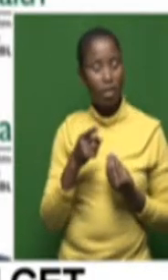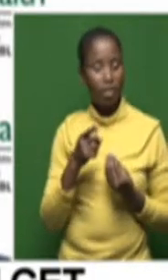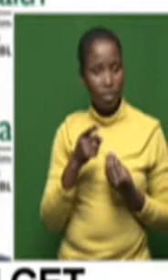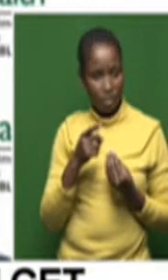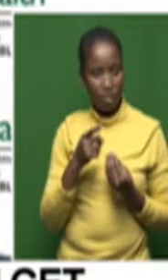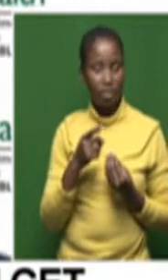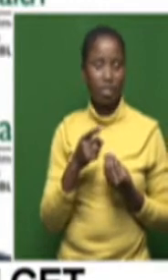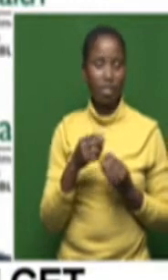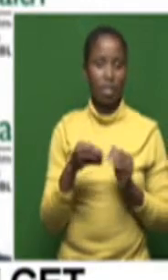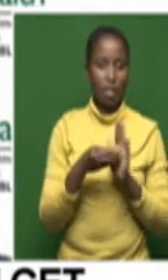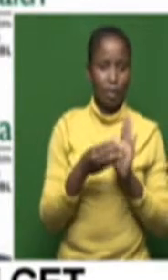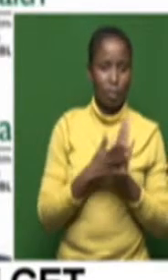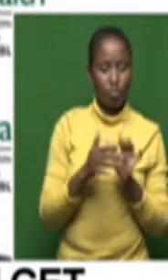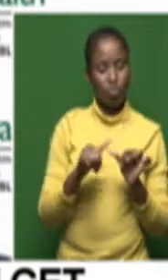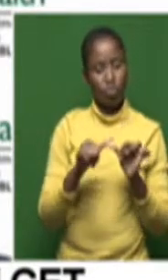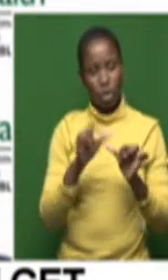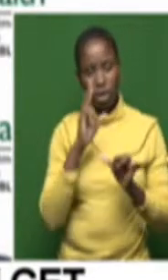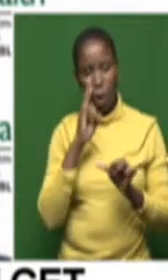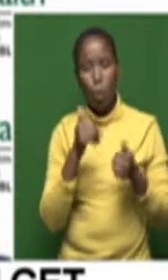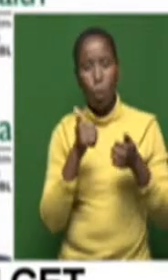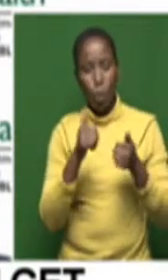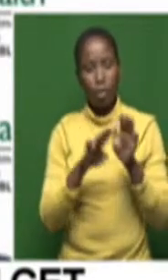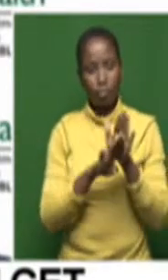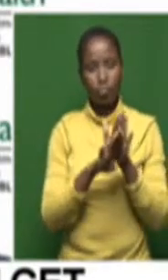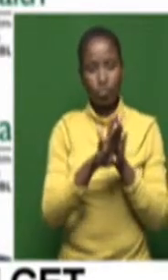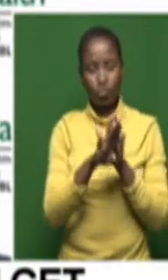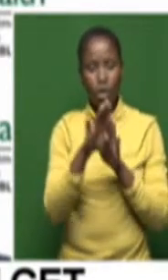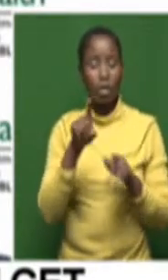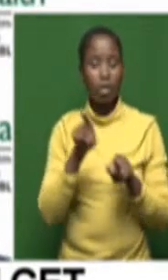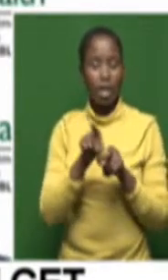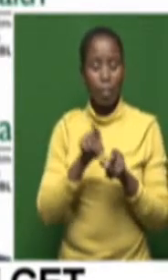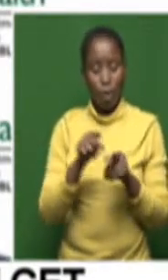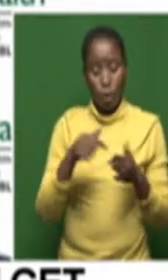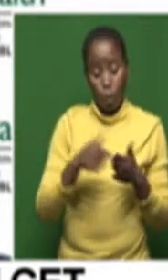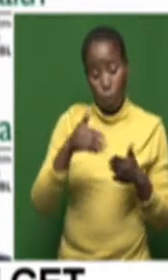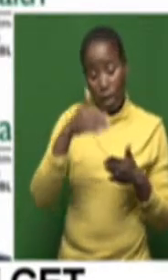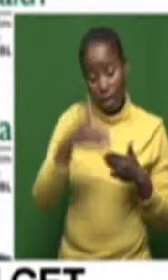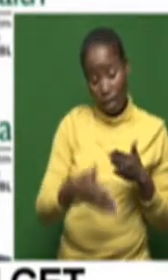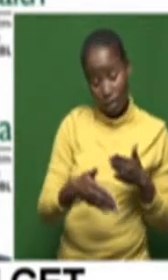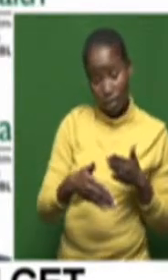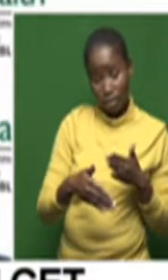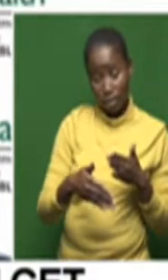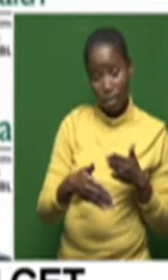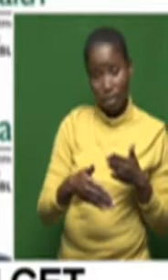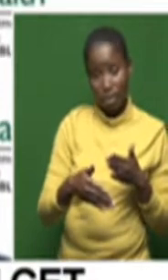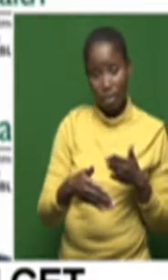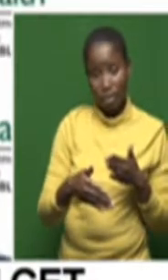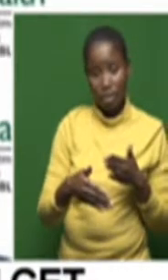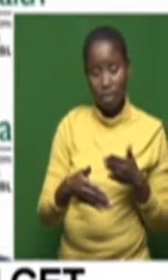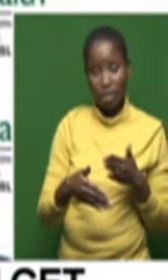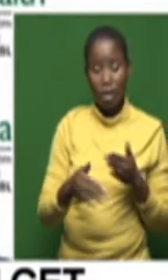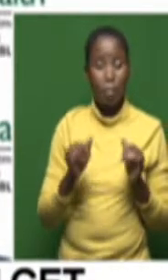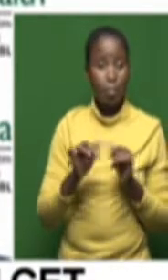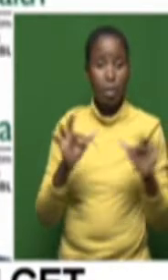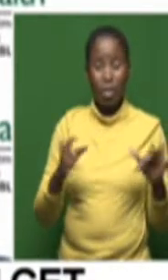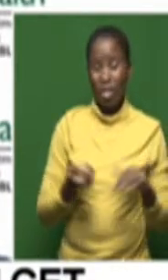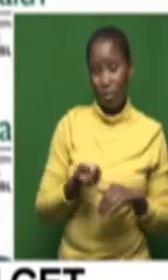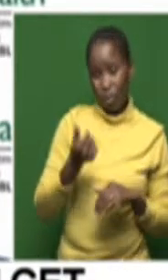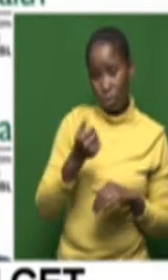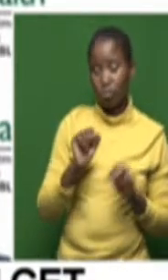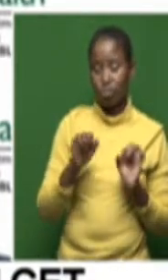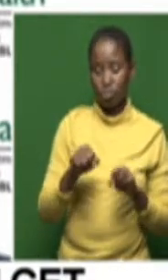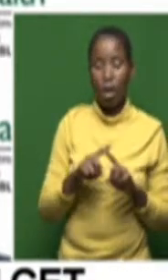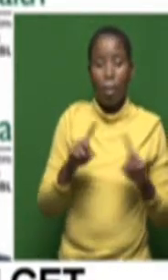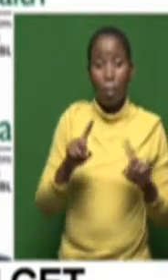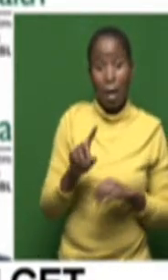A good increase also on weekends, which we generally don't have huge numbers. But on